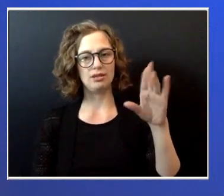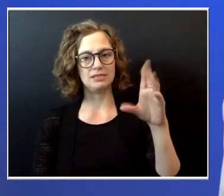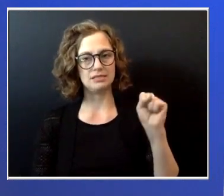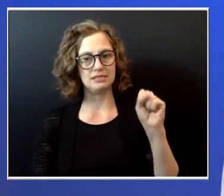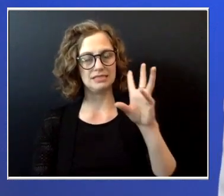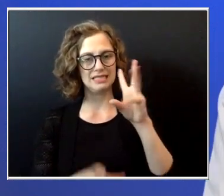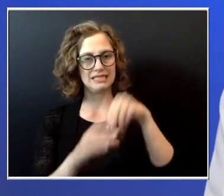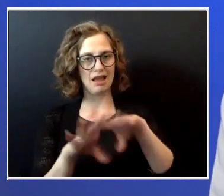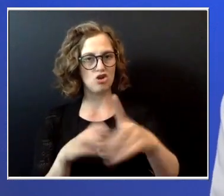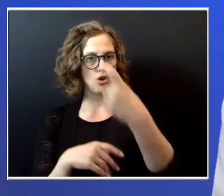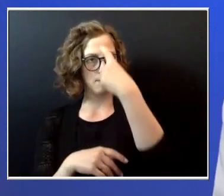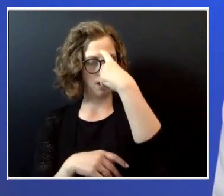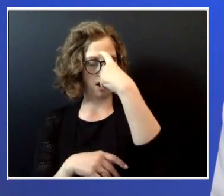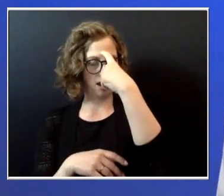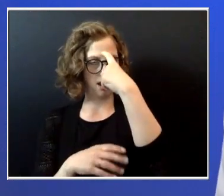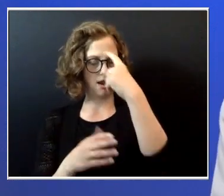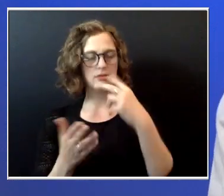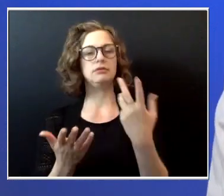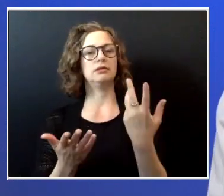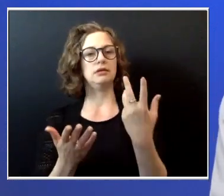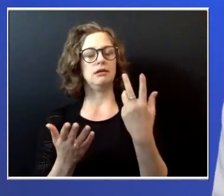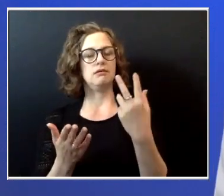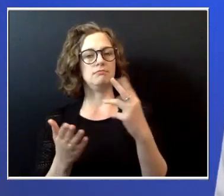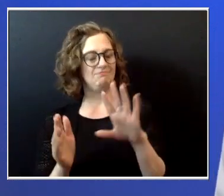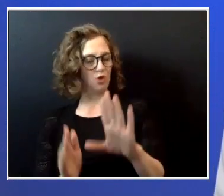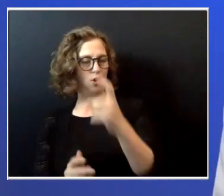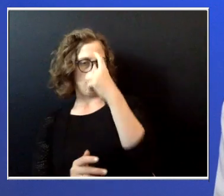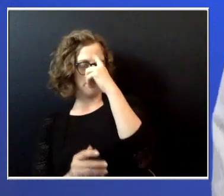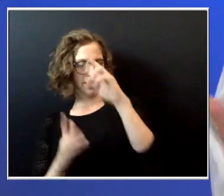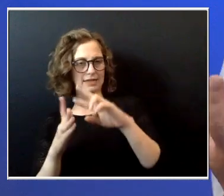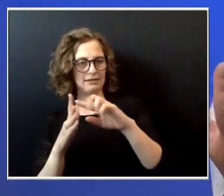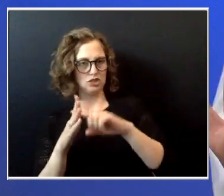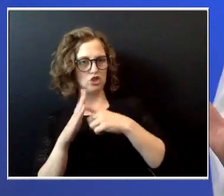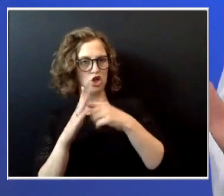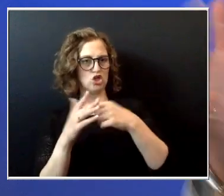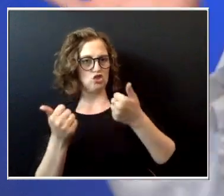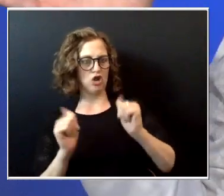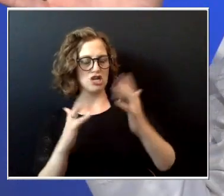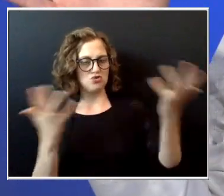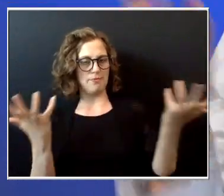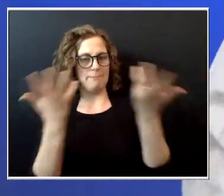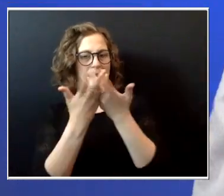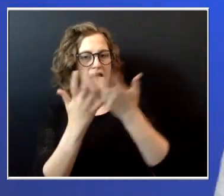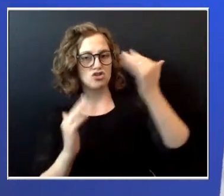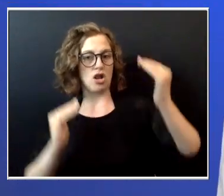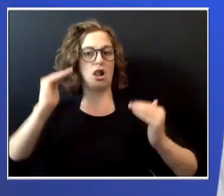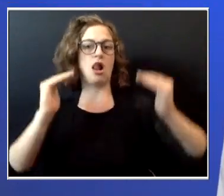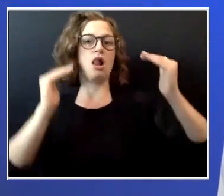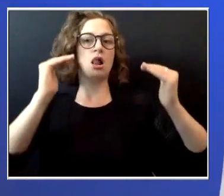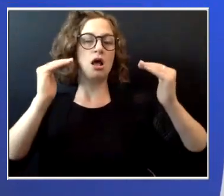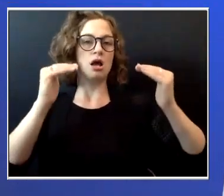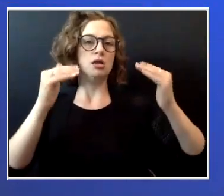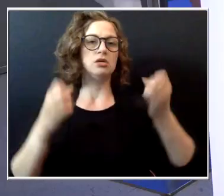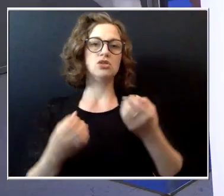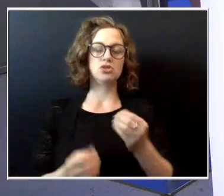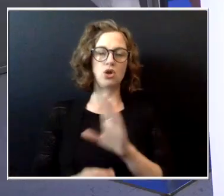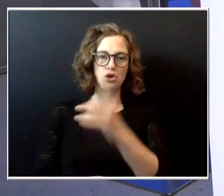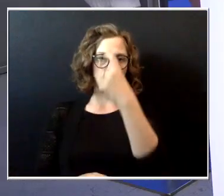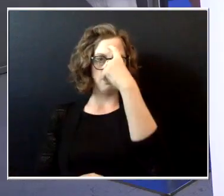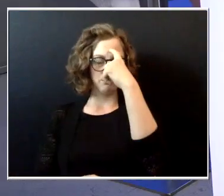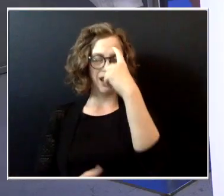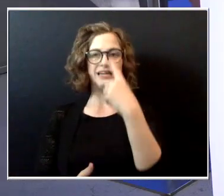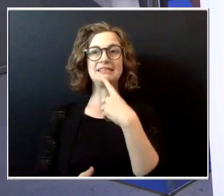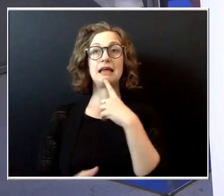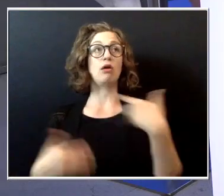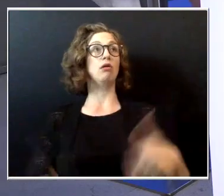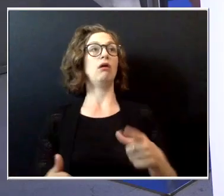starts being hyperactive, and that carries up through the cortex. So your brain is saying there's sound there when there wasn't. So those of us